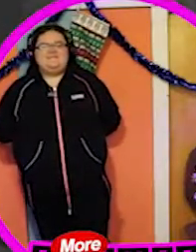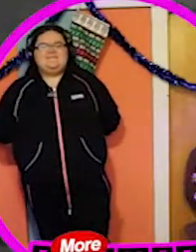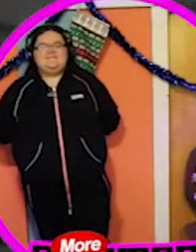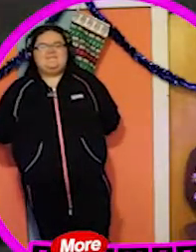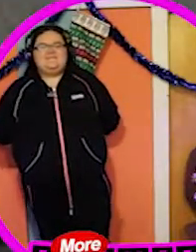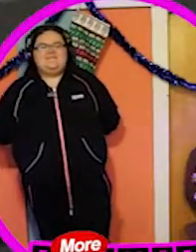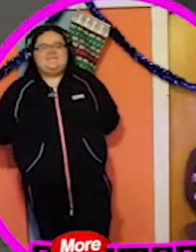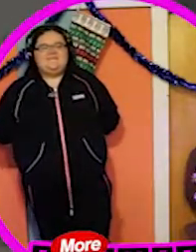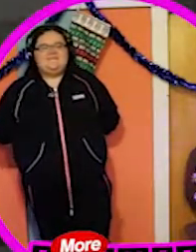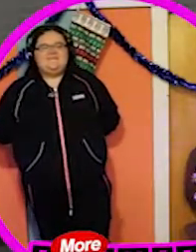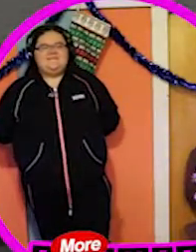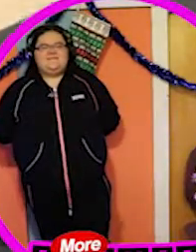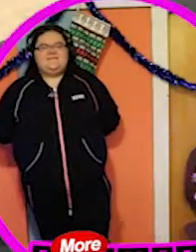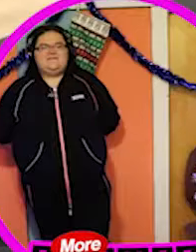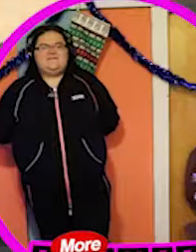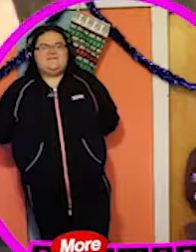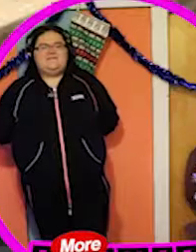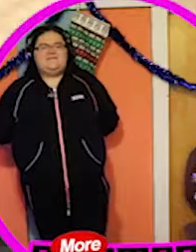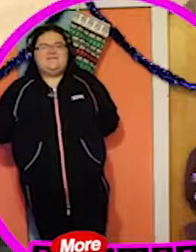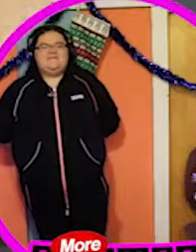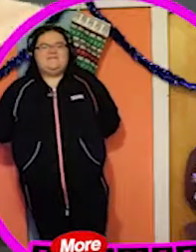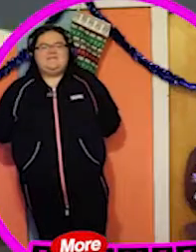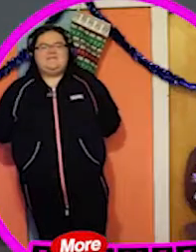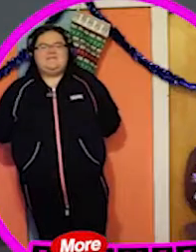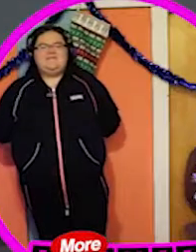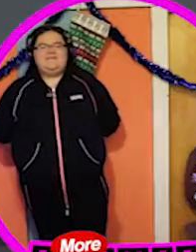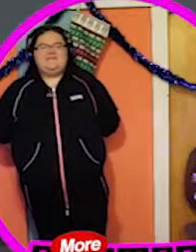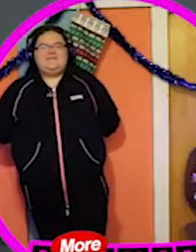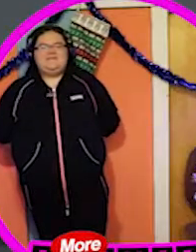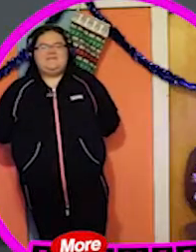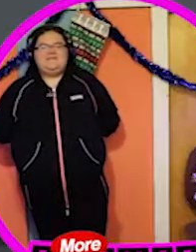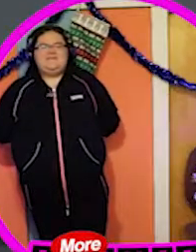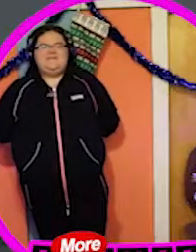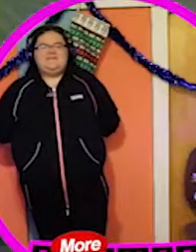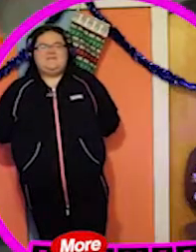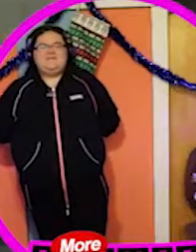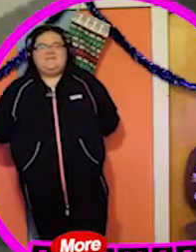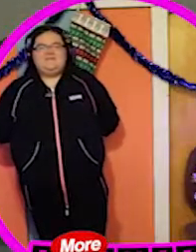don't even attack people. Bro, don't even be hitting me now. We're boys, remember?